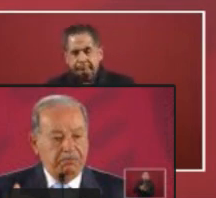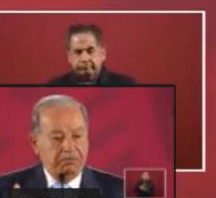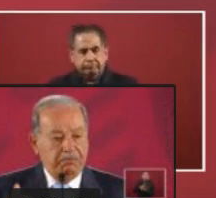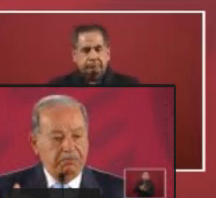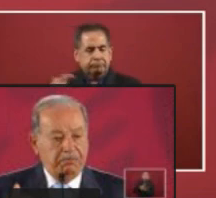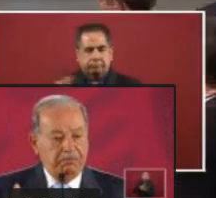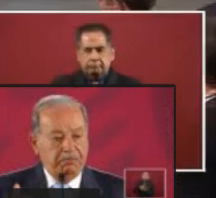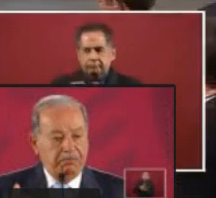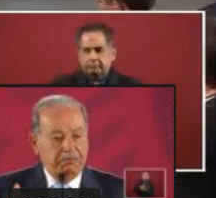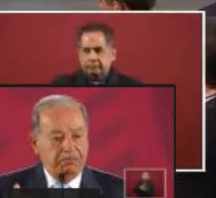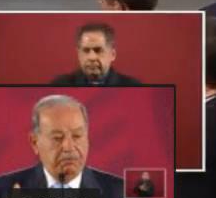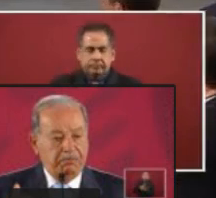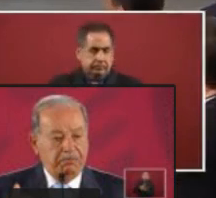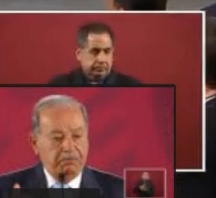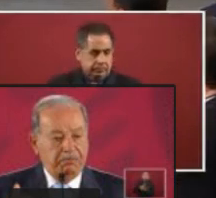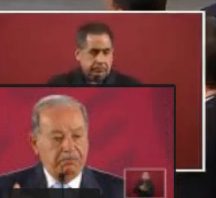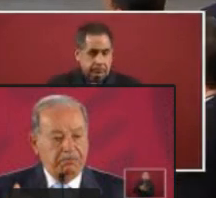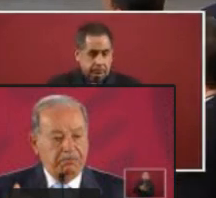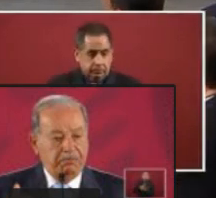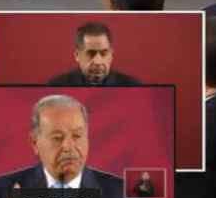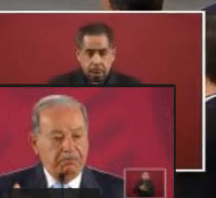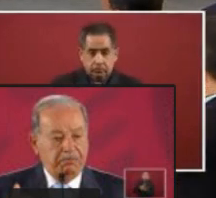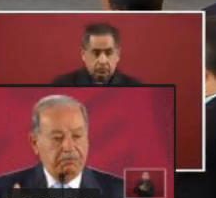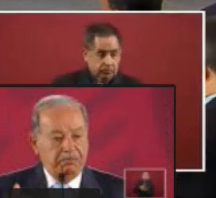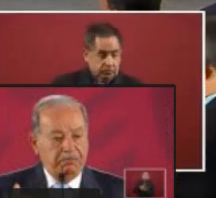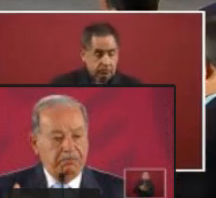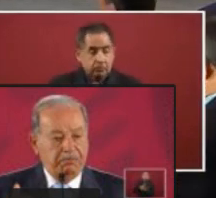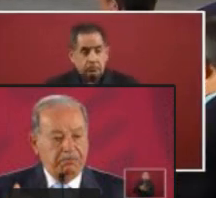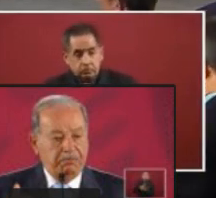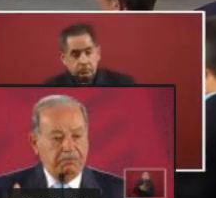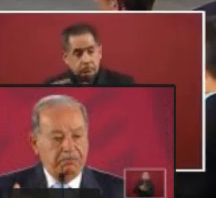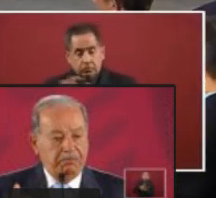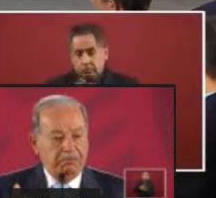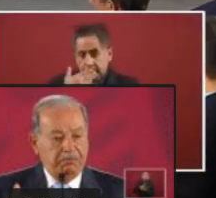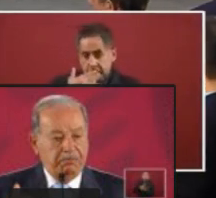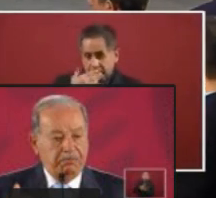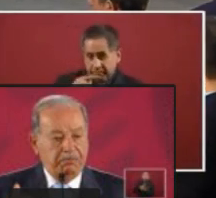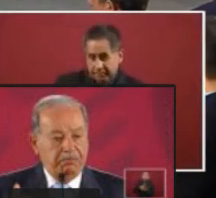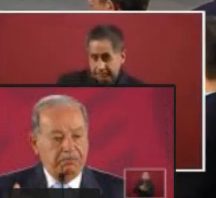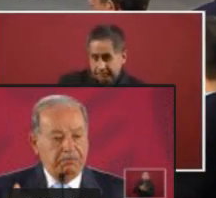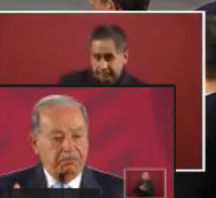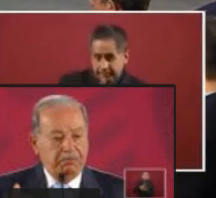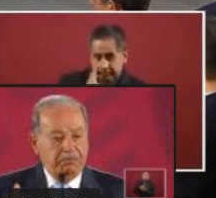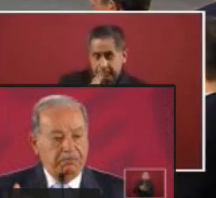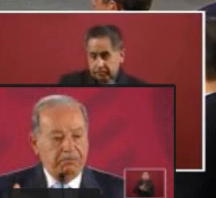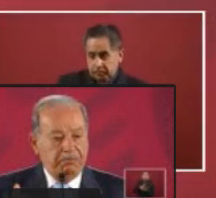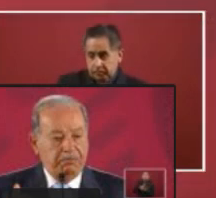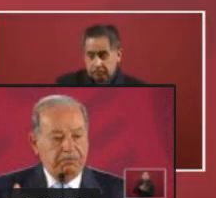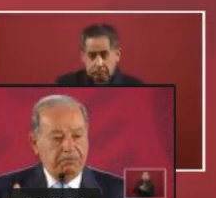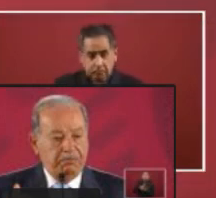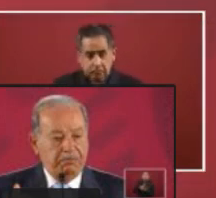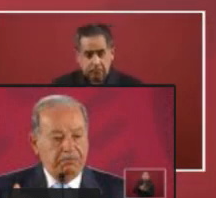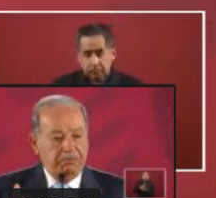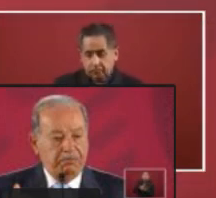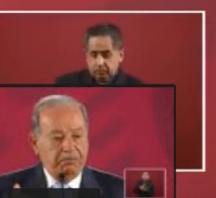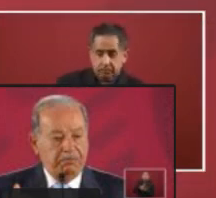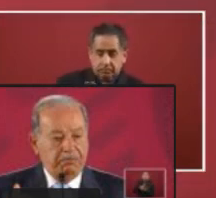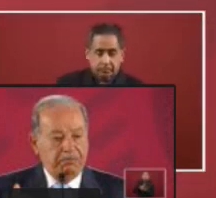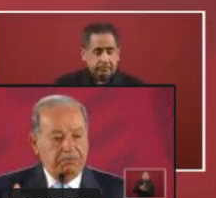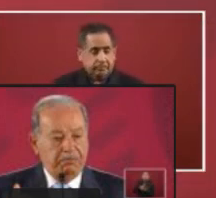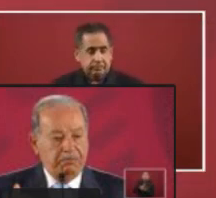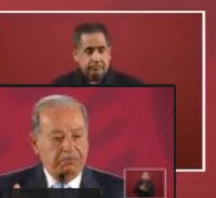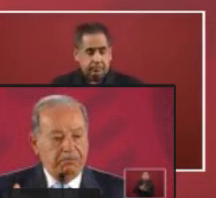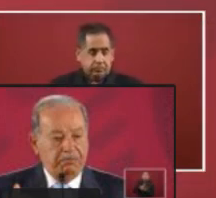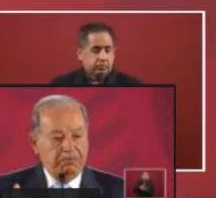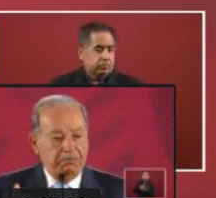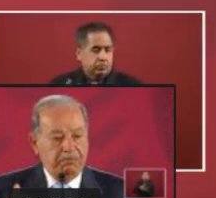had to realize their specific negotiation and see how much they were able to transport in real terms.